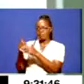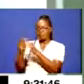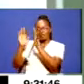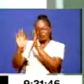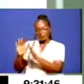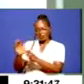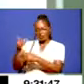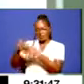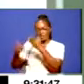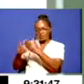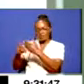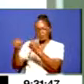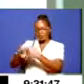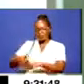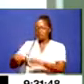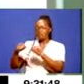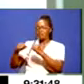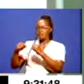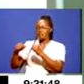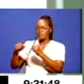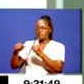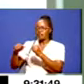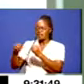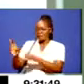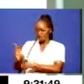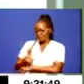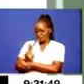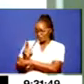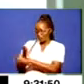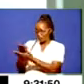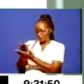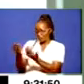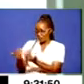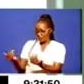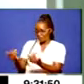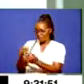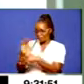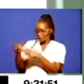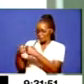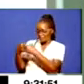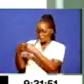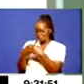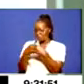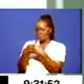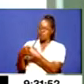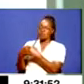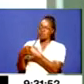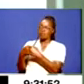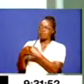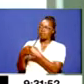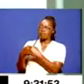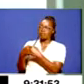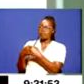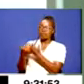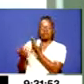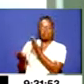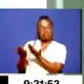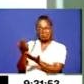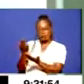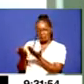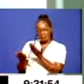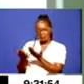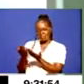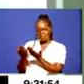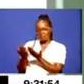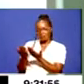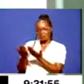to be able to accommodate these equipments? So all these are challenges which I think we may not be able to have